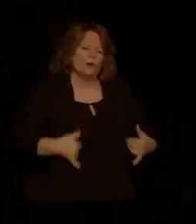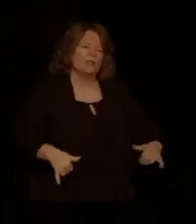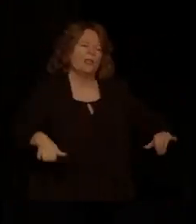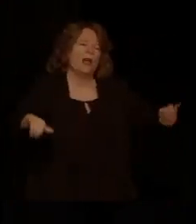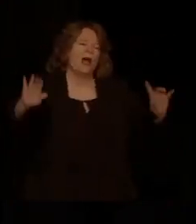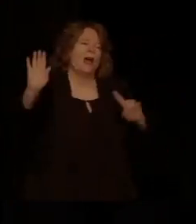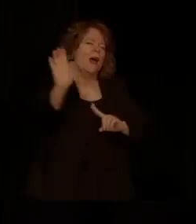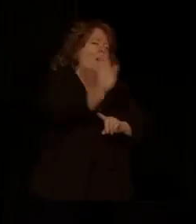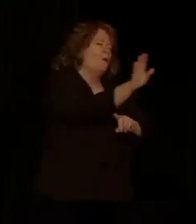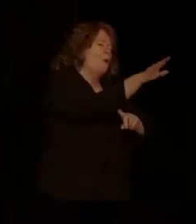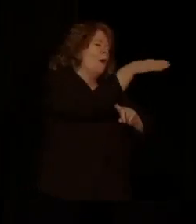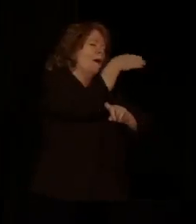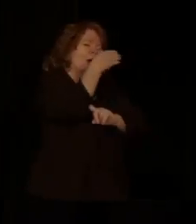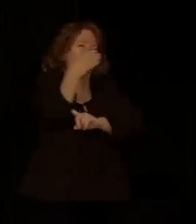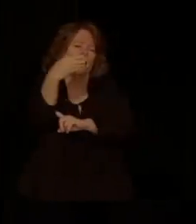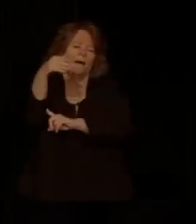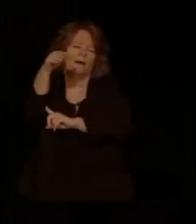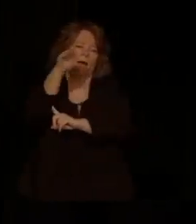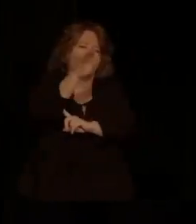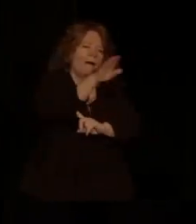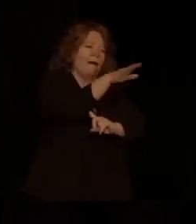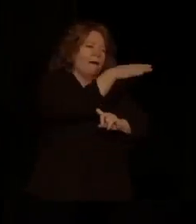banner yet